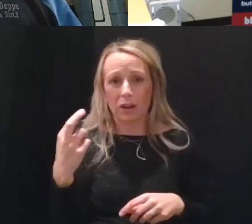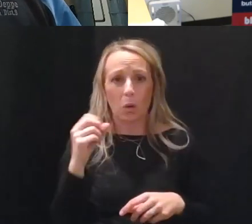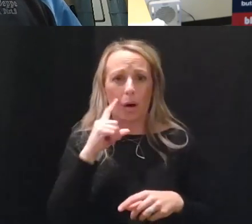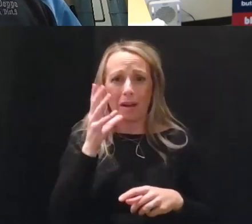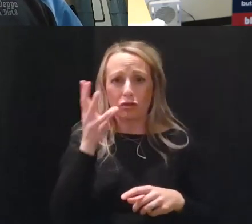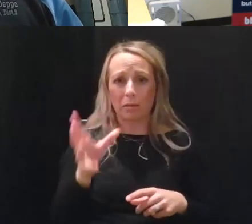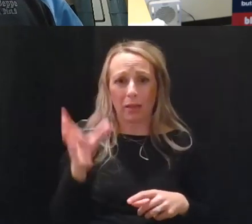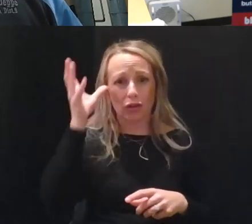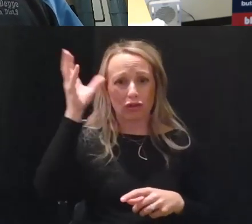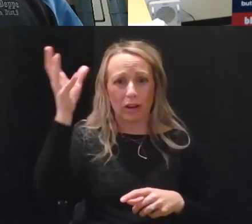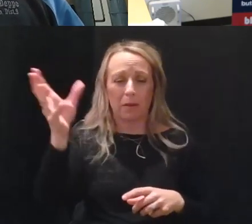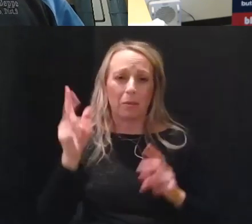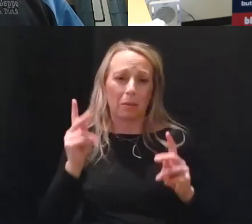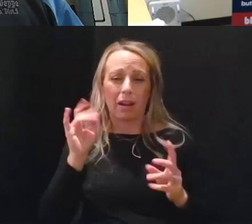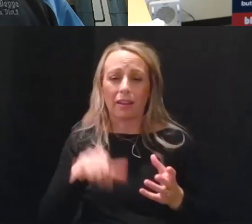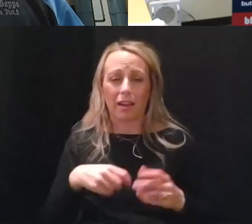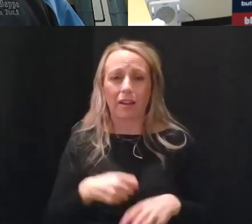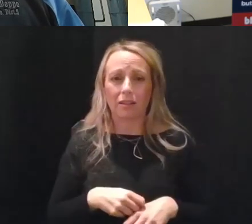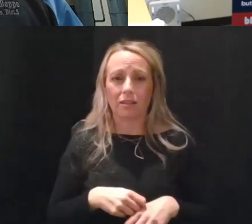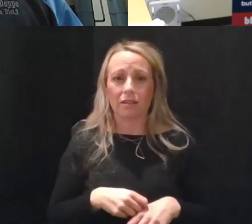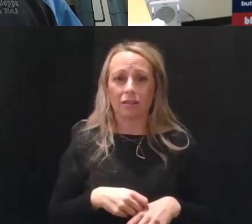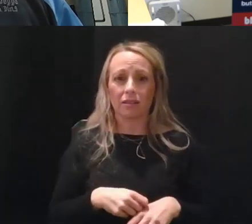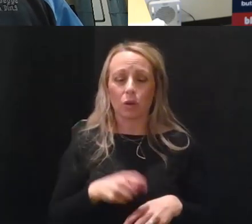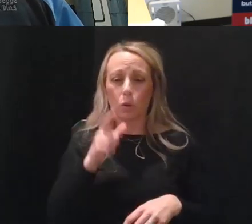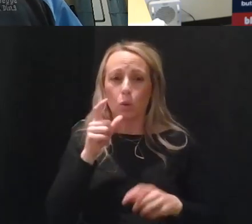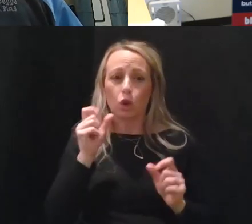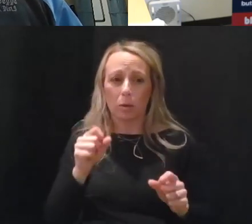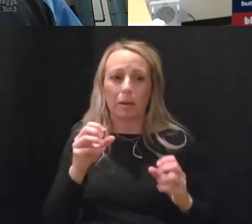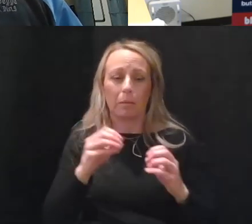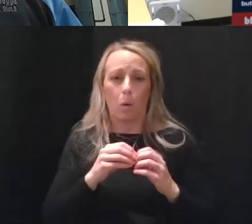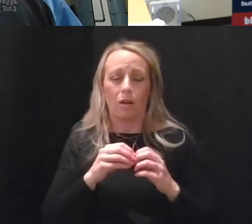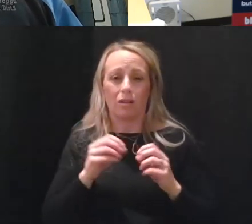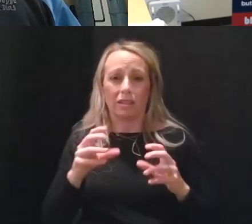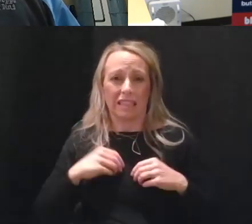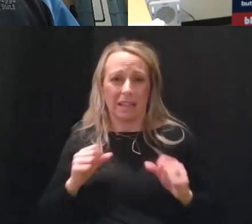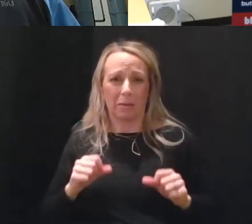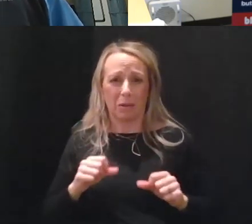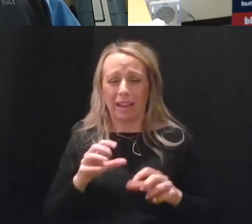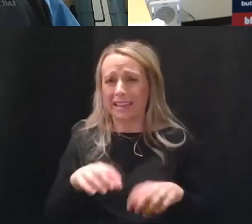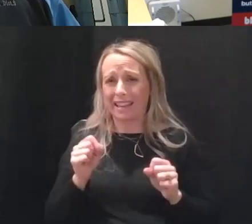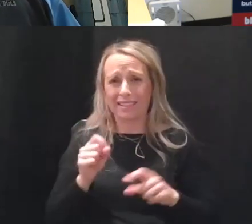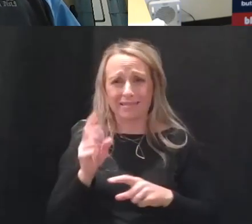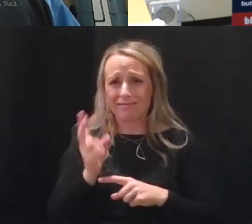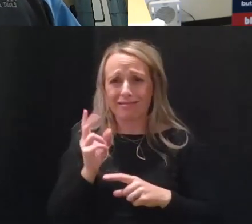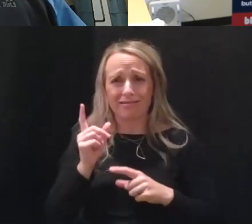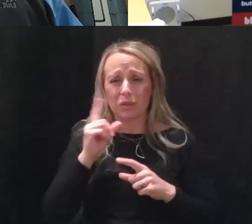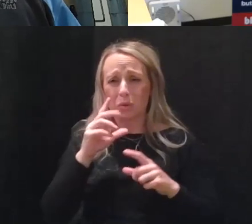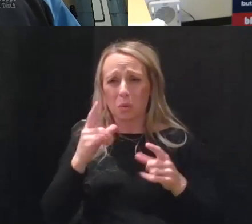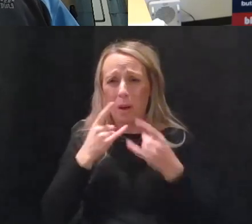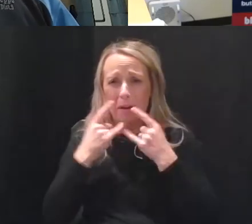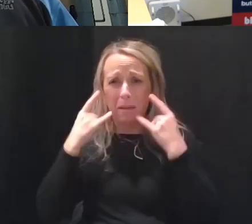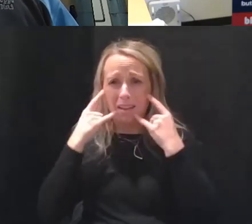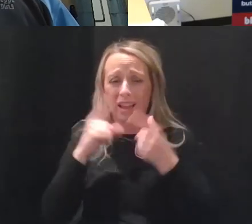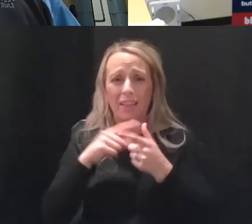grandpa and people like that. It could be more acceptable. So if it takes 5 minutes to put a mask on, just do it. And then wash your